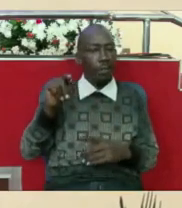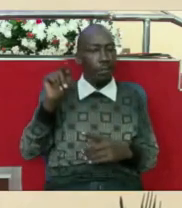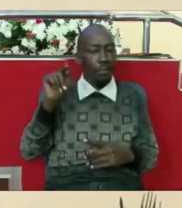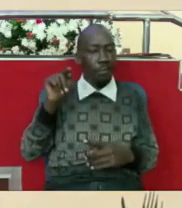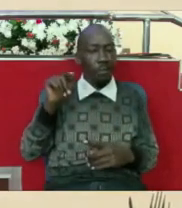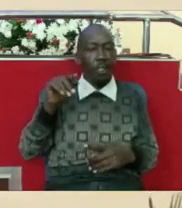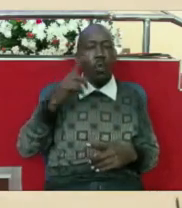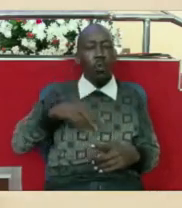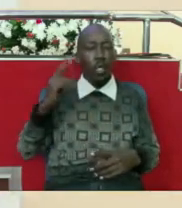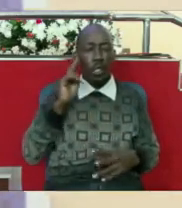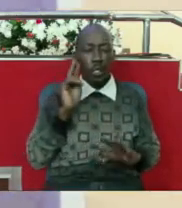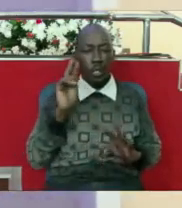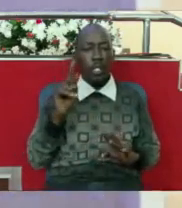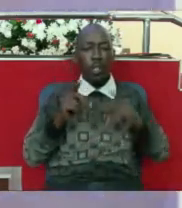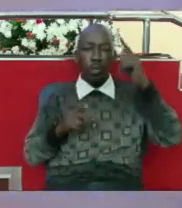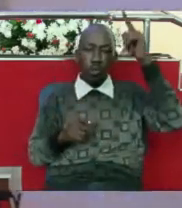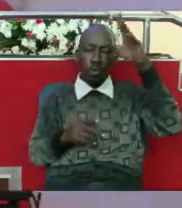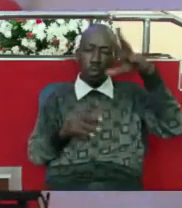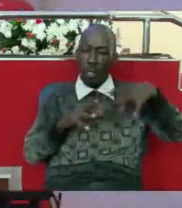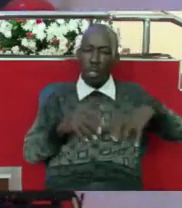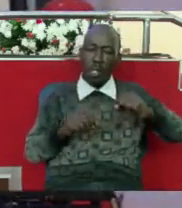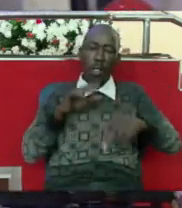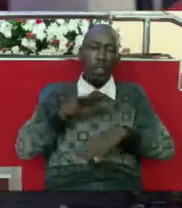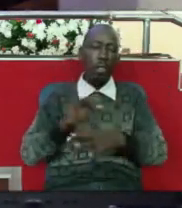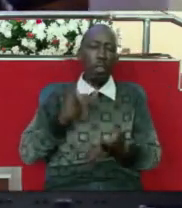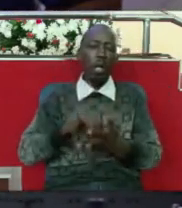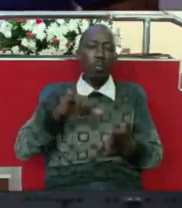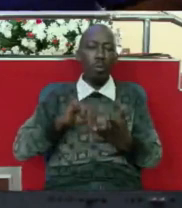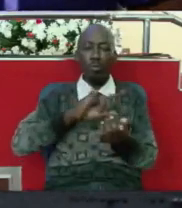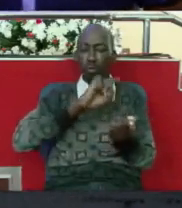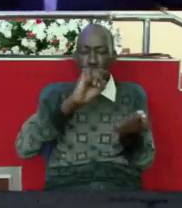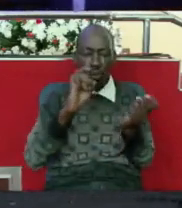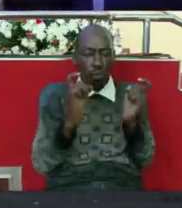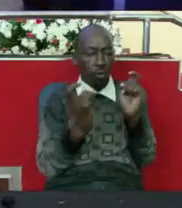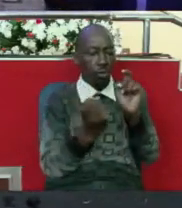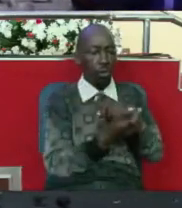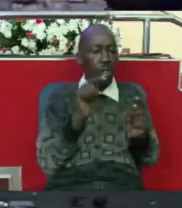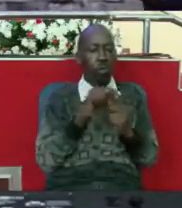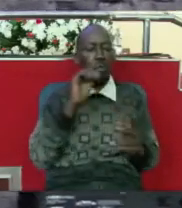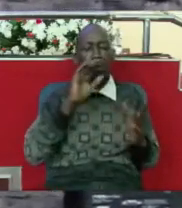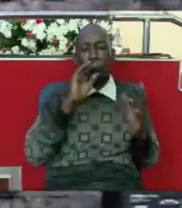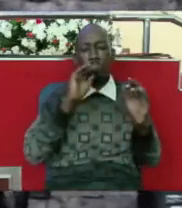and we see you take that problem and turn it into a